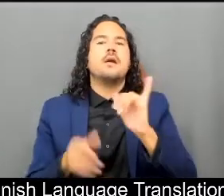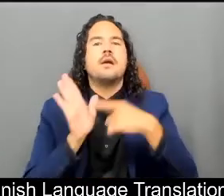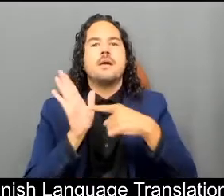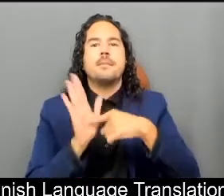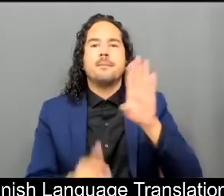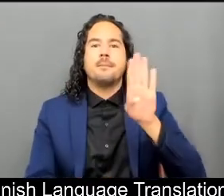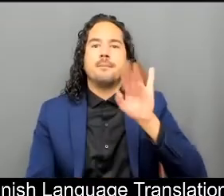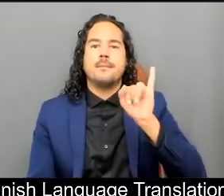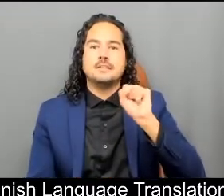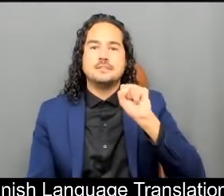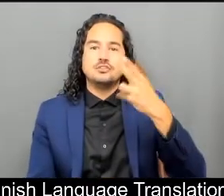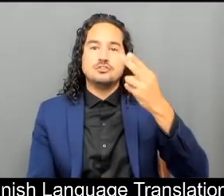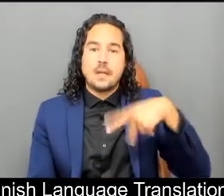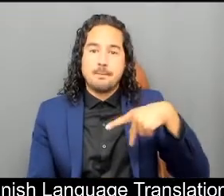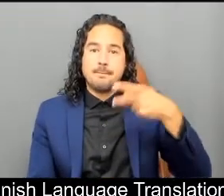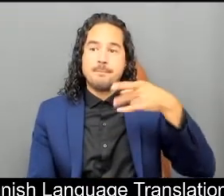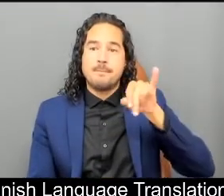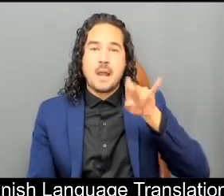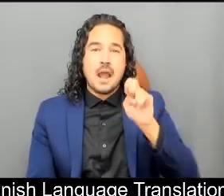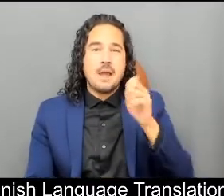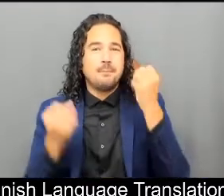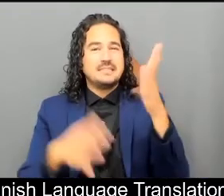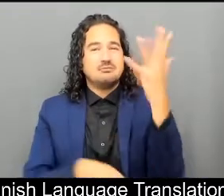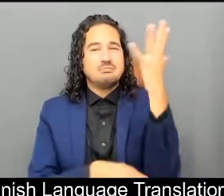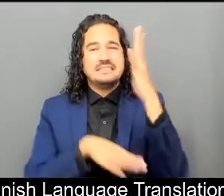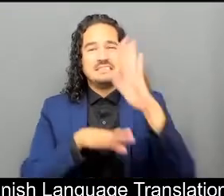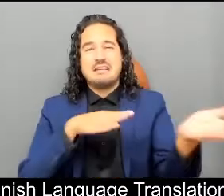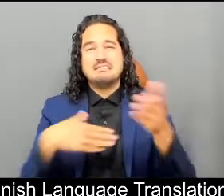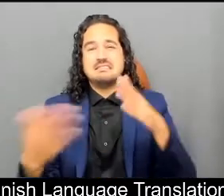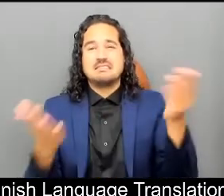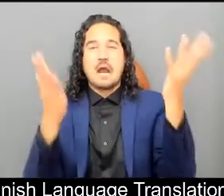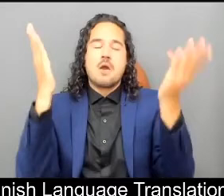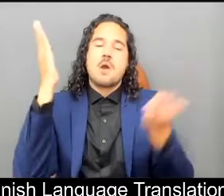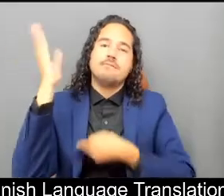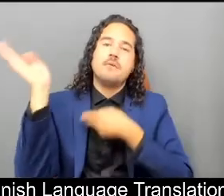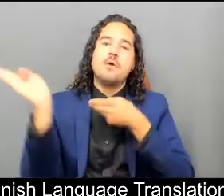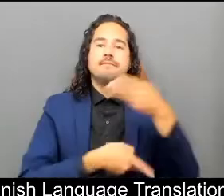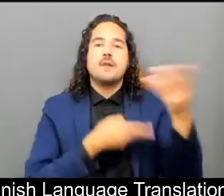Inverness Ridge. We're also working with state parks up there to mitigate a lot of that fuel.